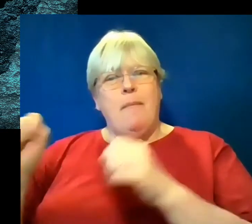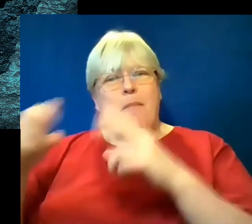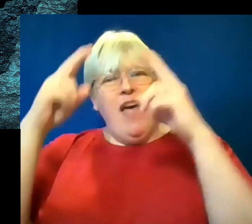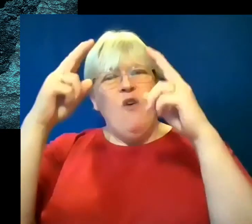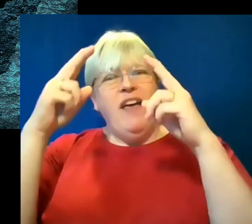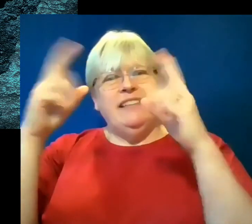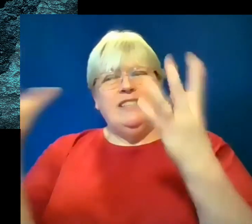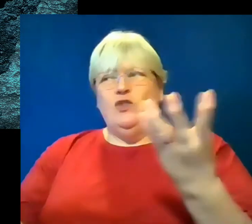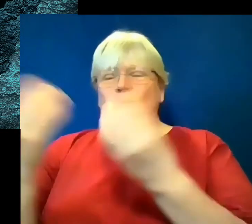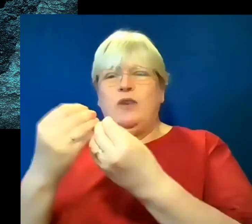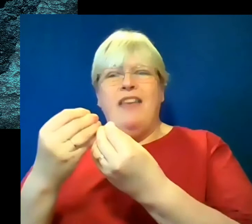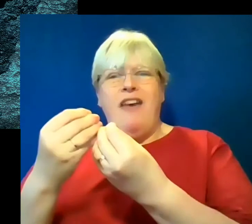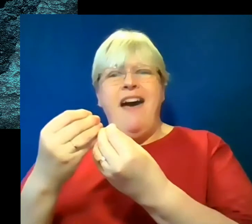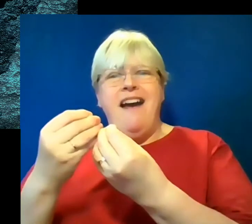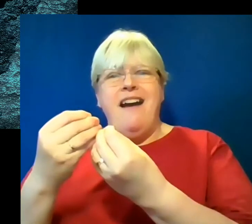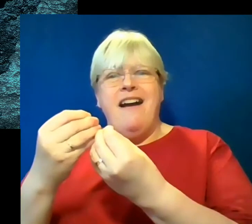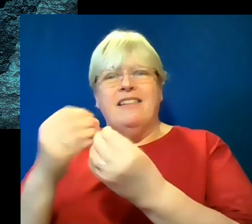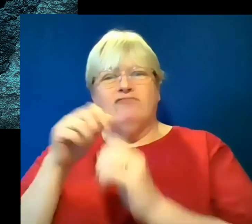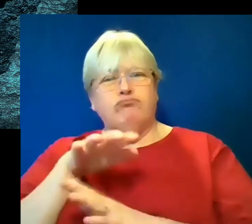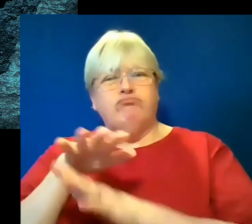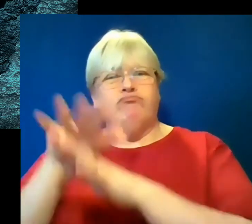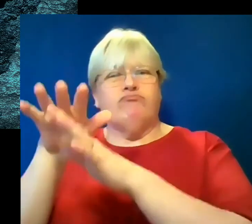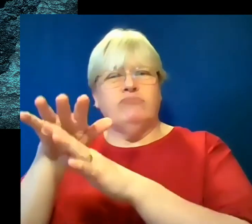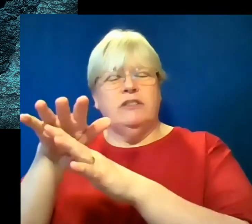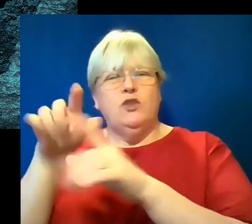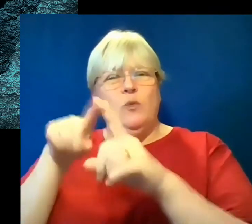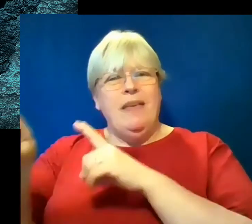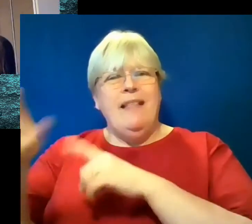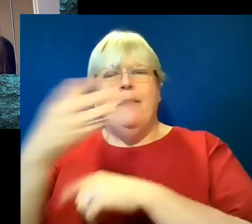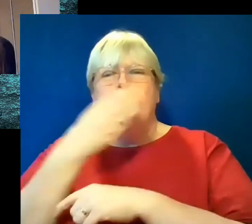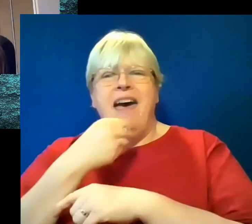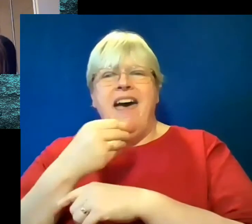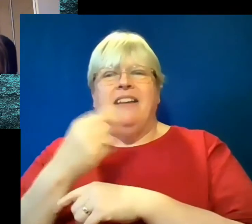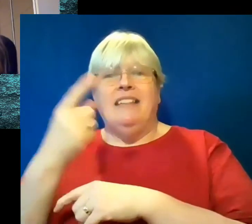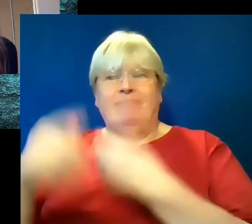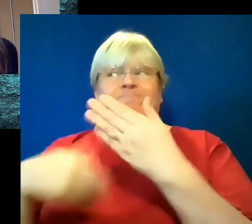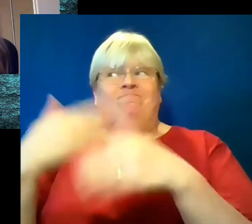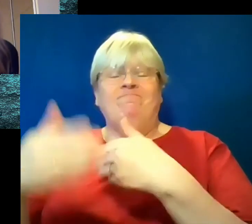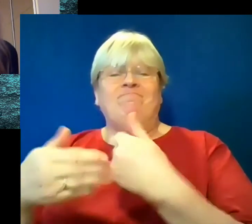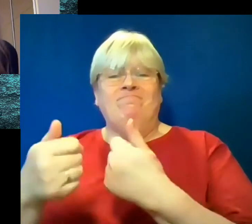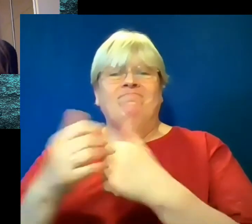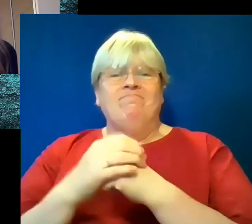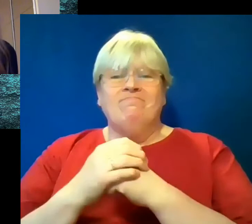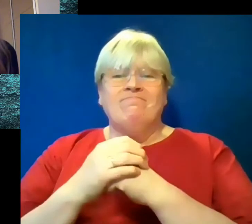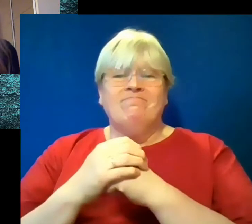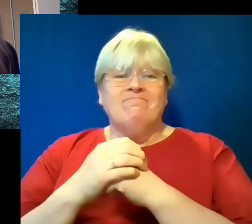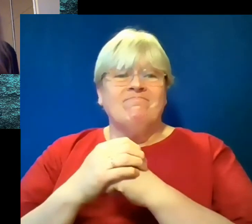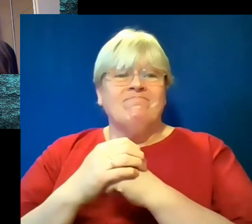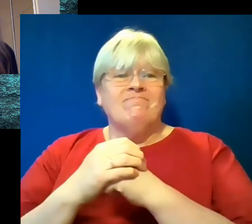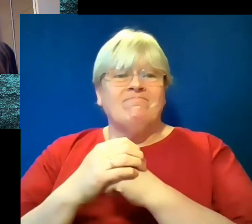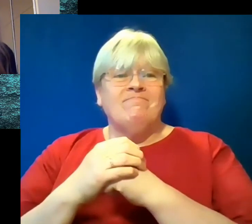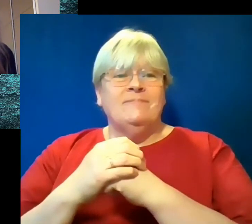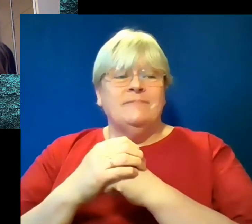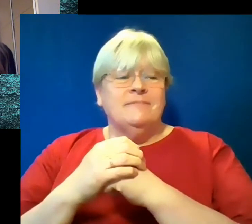And together they band together and go up against this man. And that is the story of Skysteppers. The girls